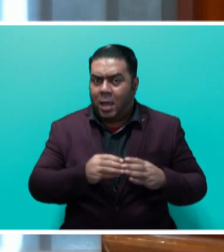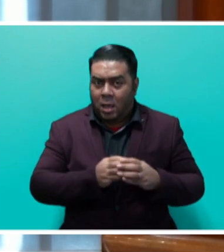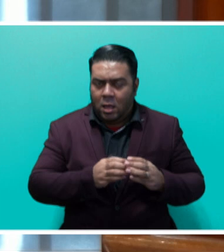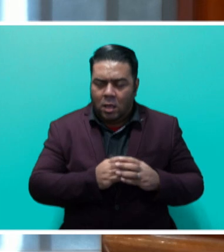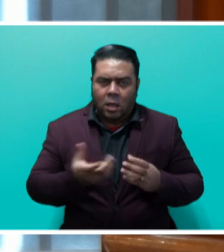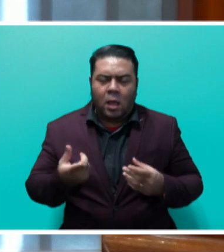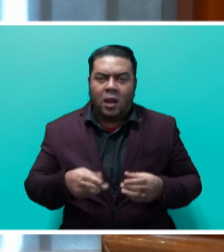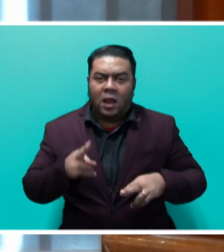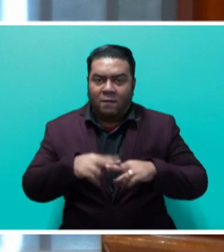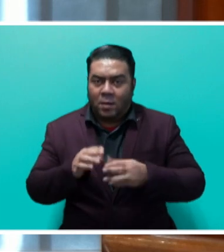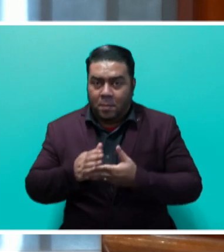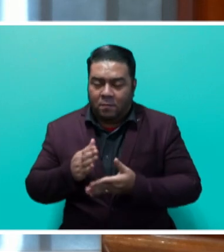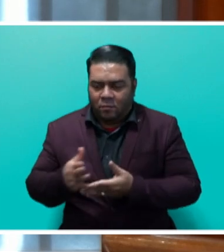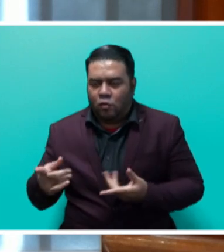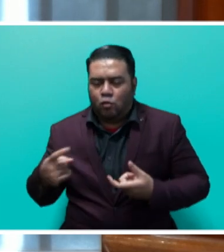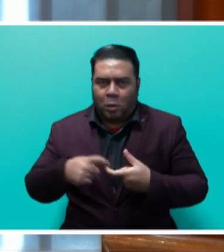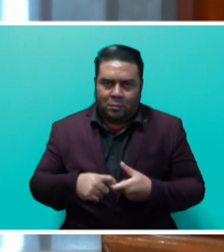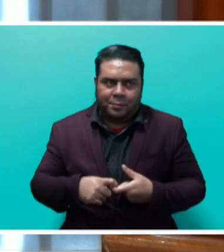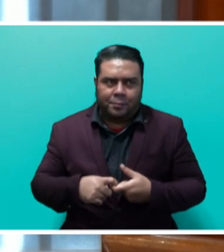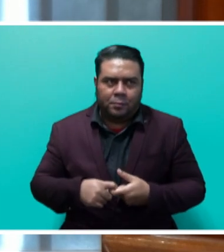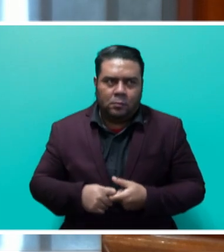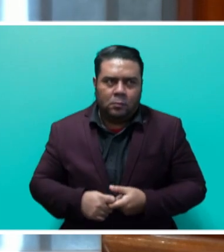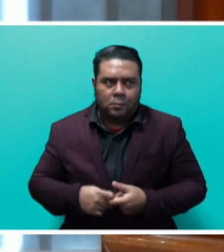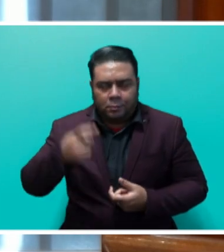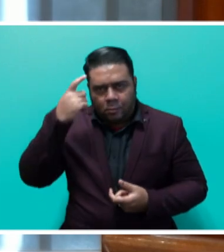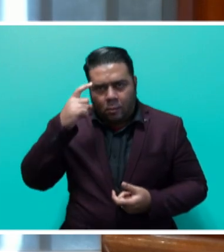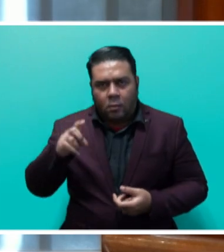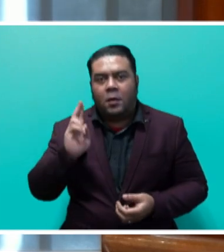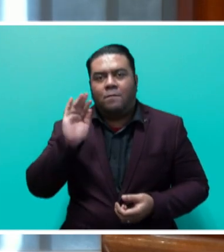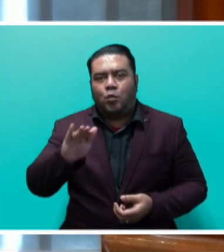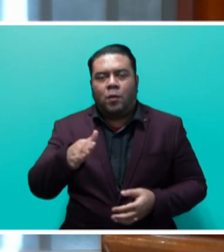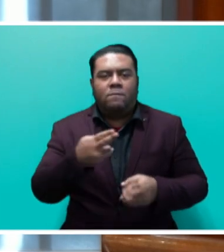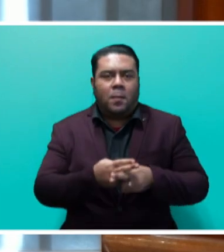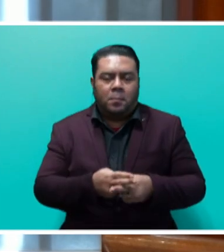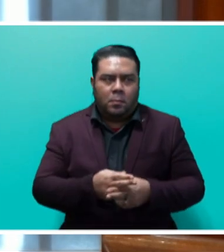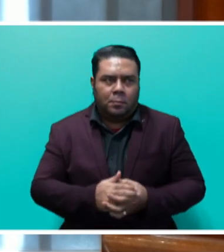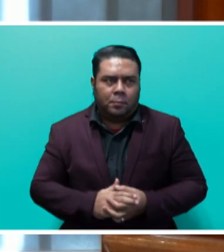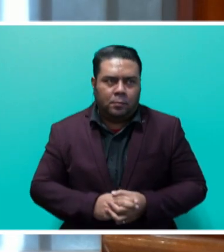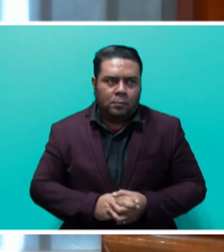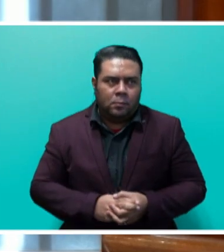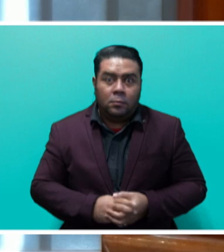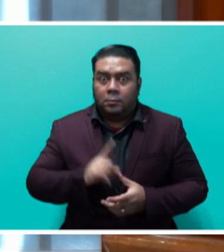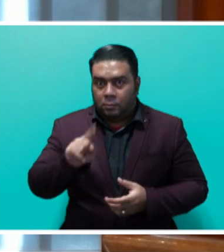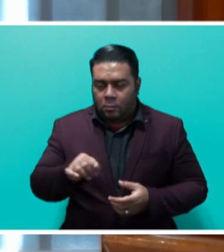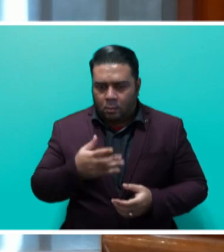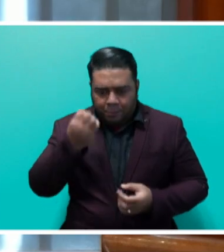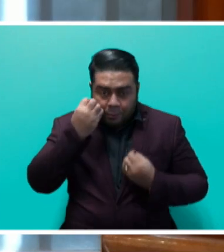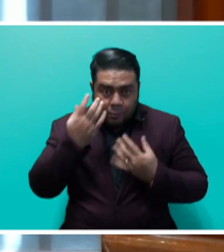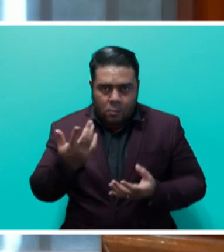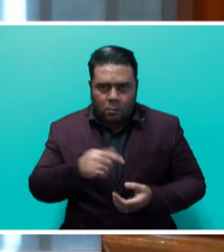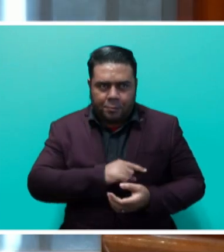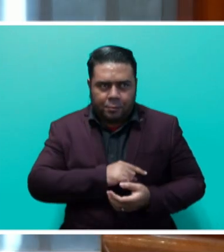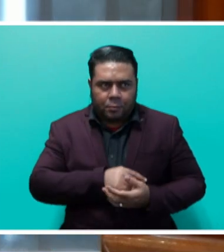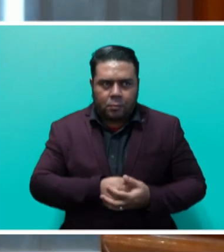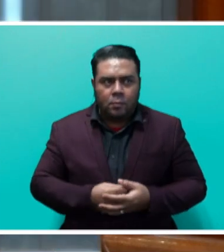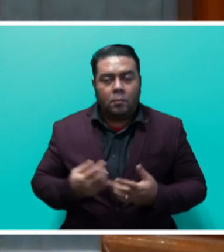and are now joint shareholders in a company called Future Farms. That, sir, is a signal to the rest